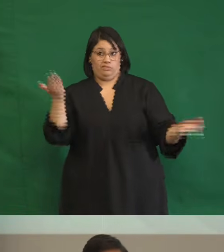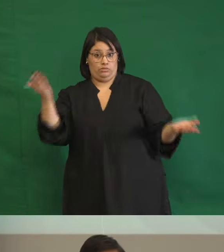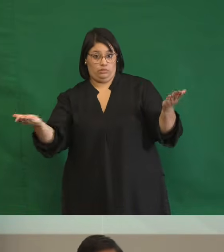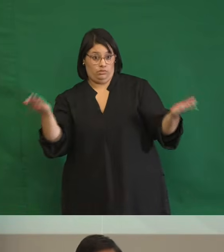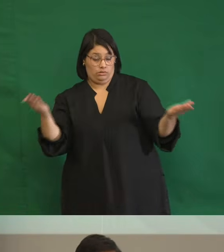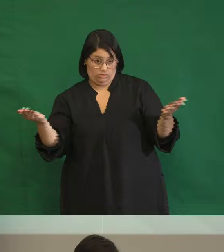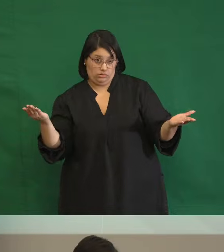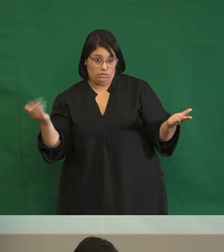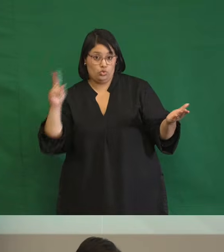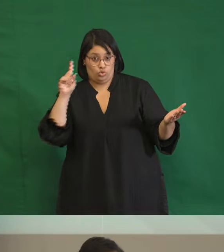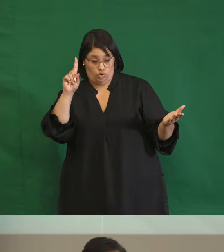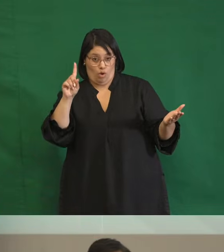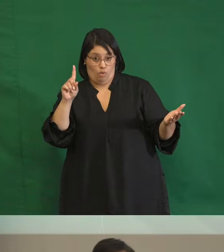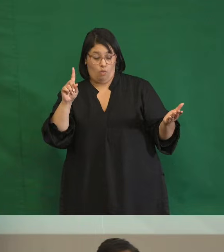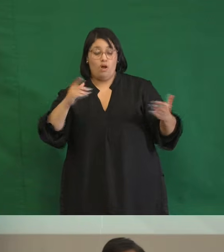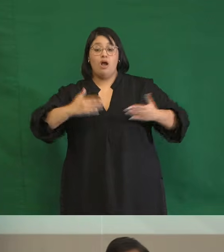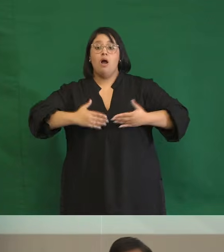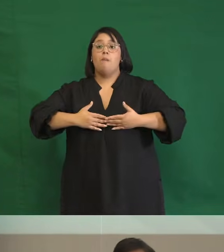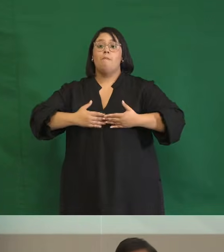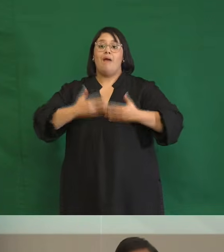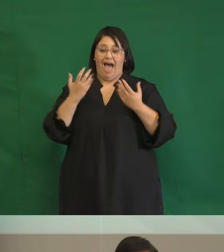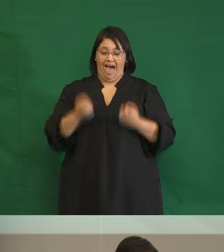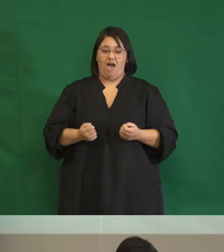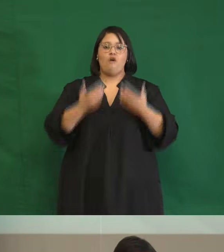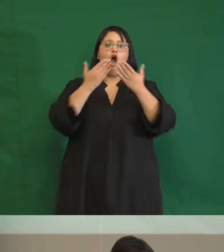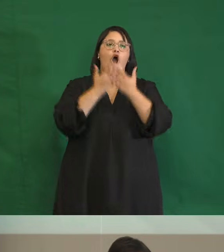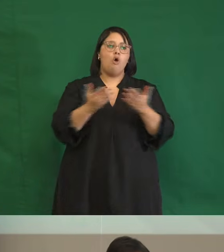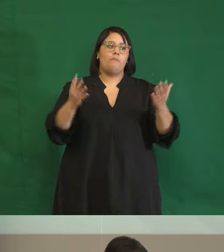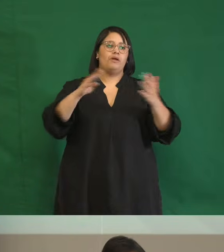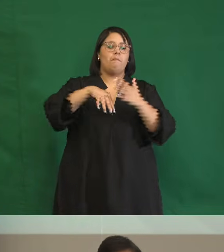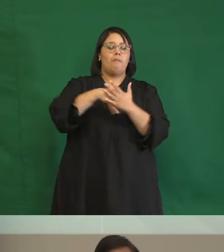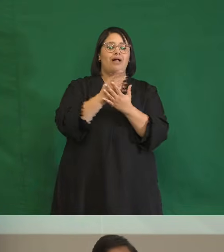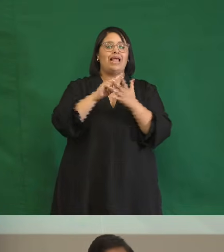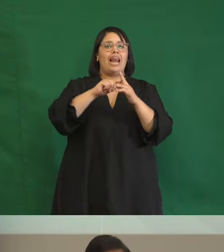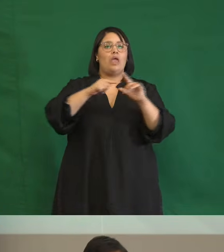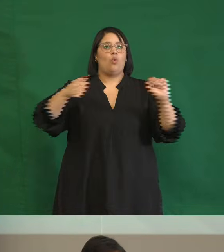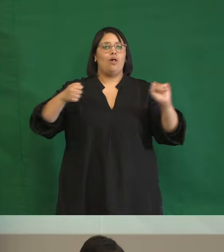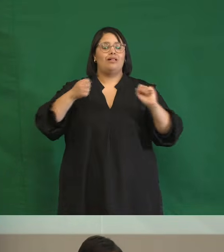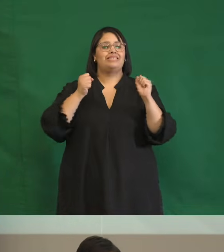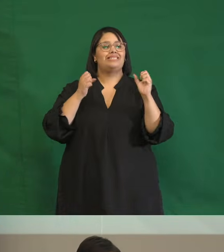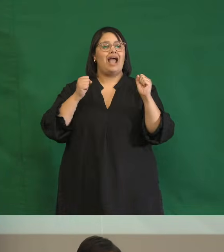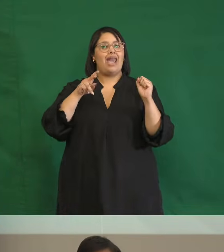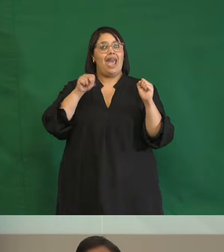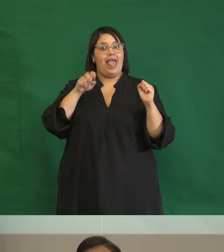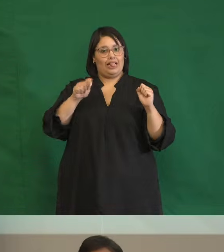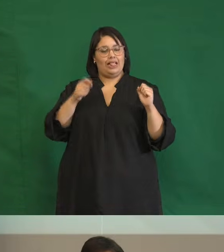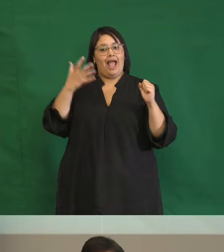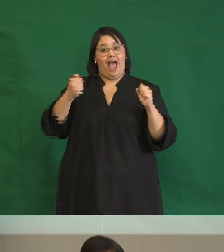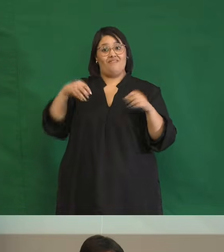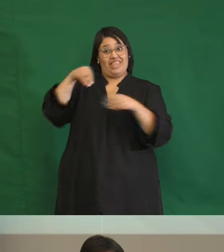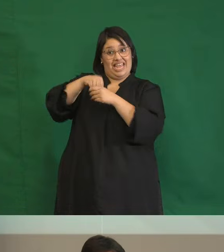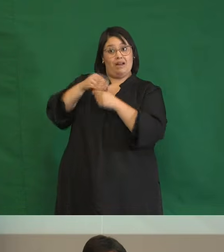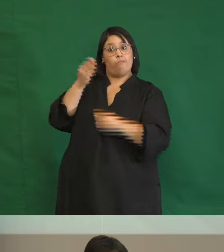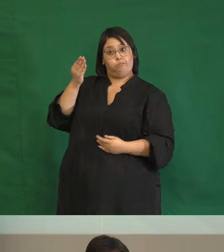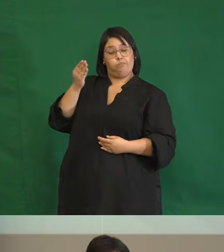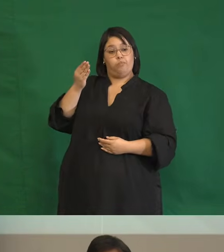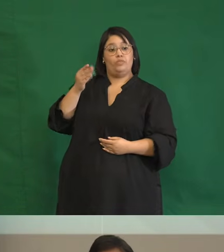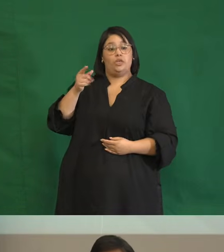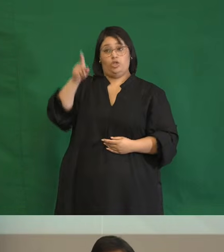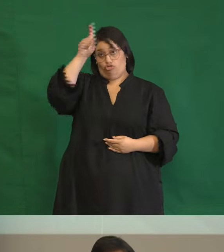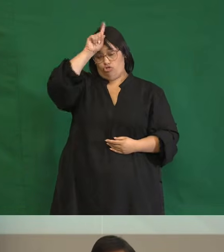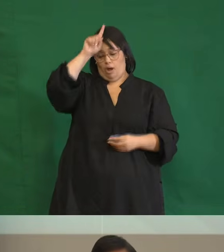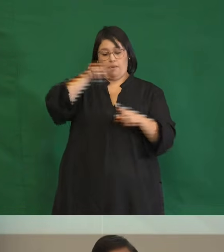multilingual signed WordNet currently includes German Sign Language, Greek Sign Language, British Sign